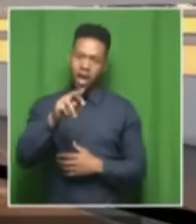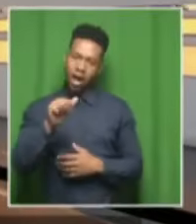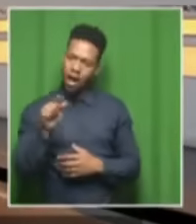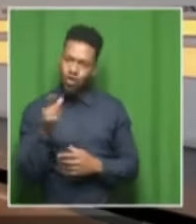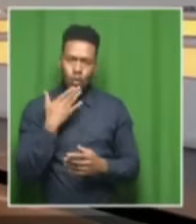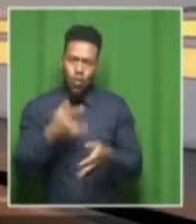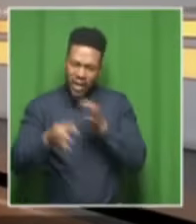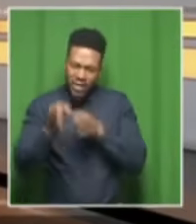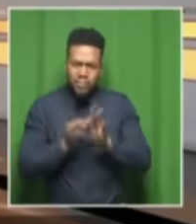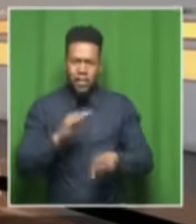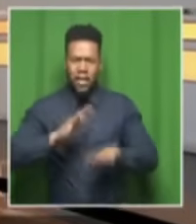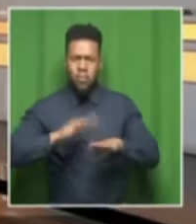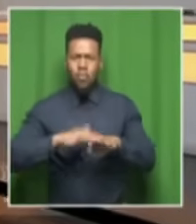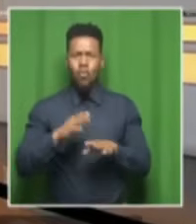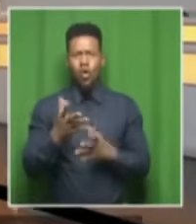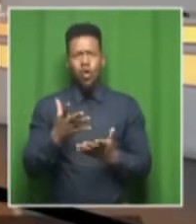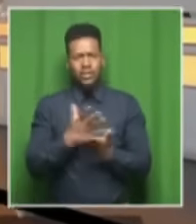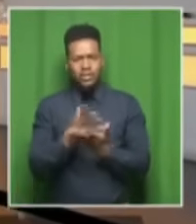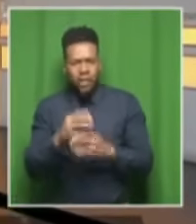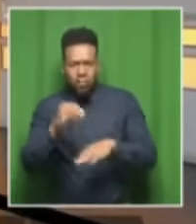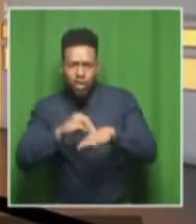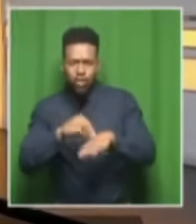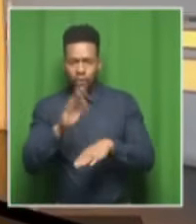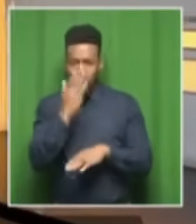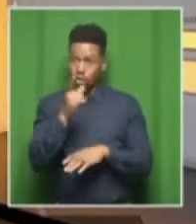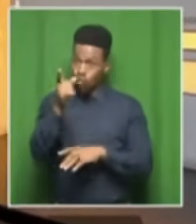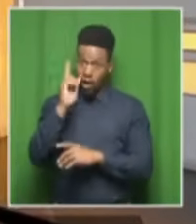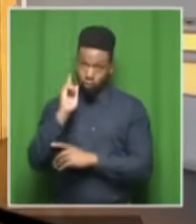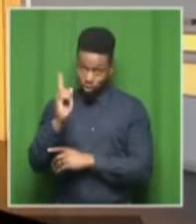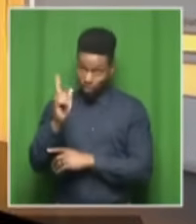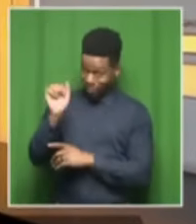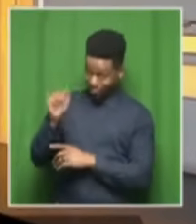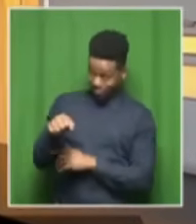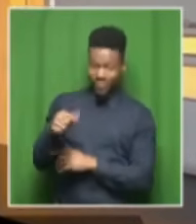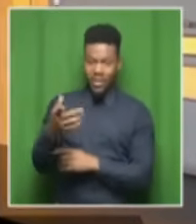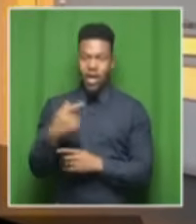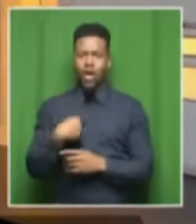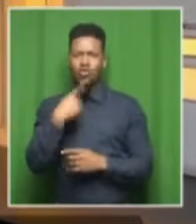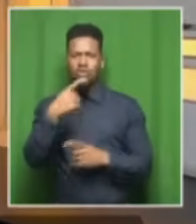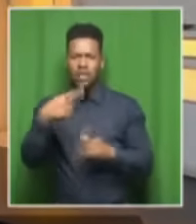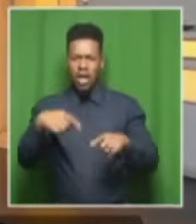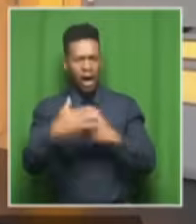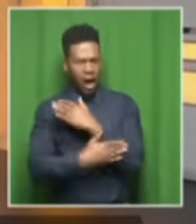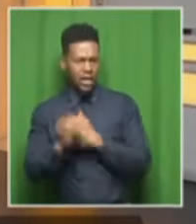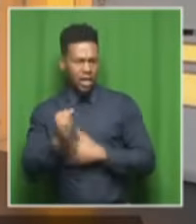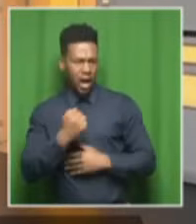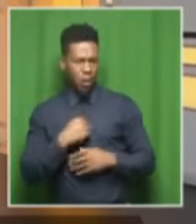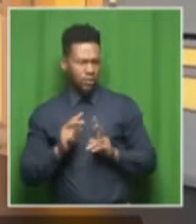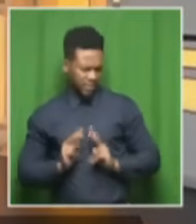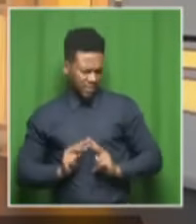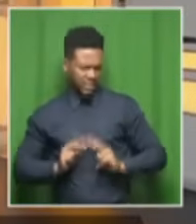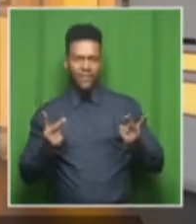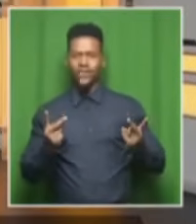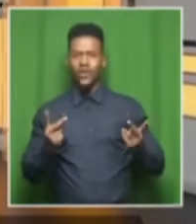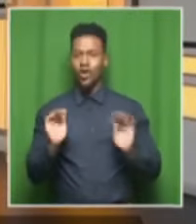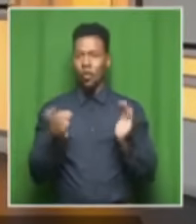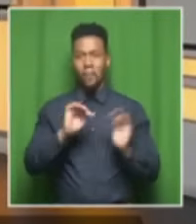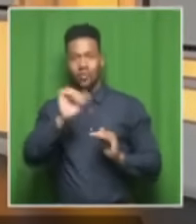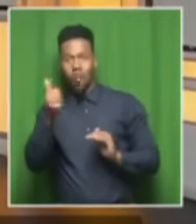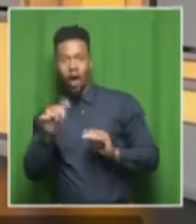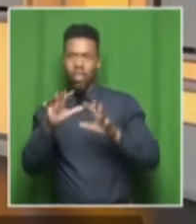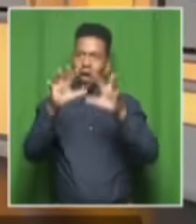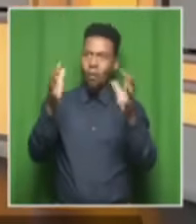some of the issues that the youth are facing. You're a teacher at the moment. You called us a very unique country. We have very different issues to the rest of the world,